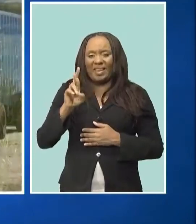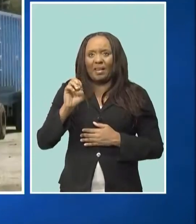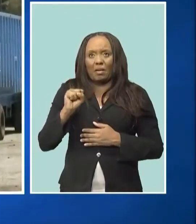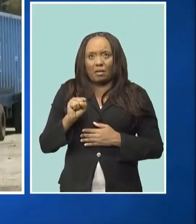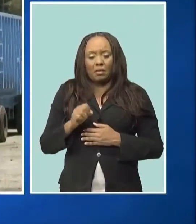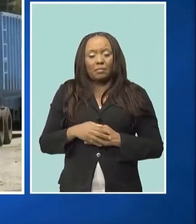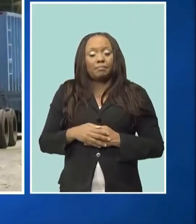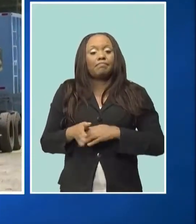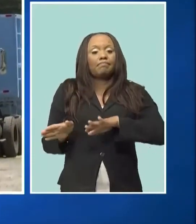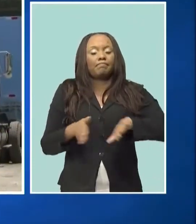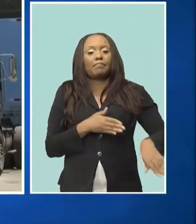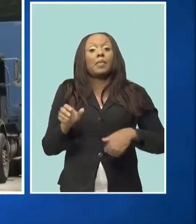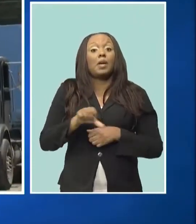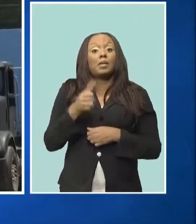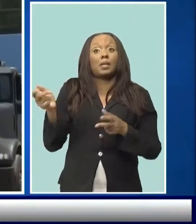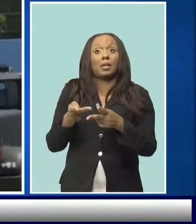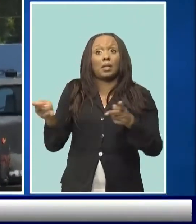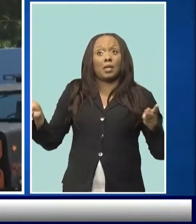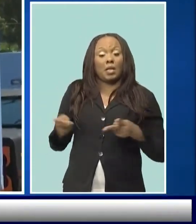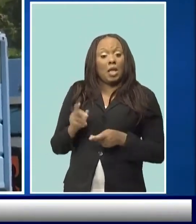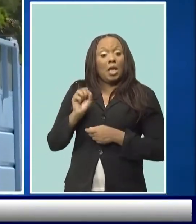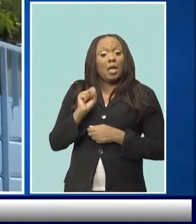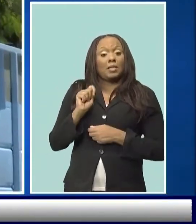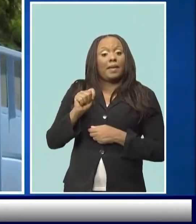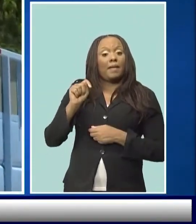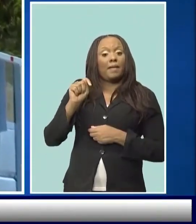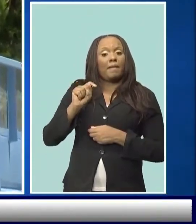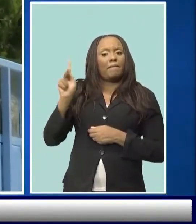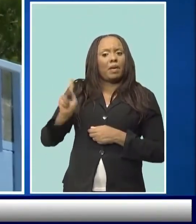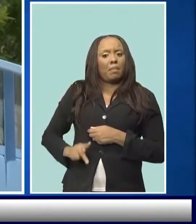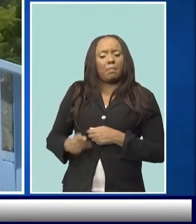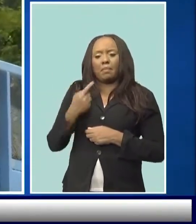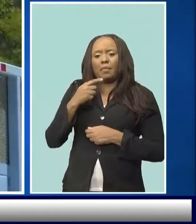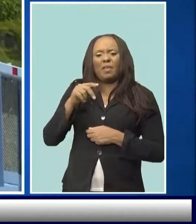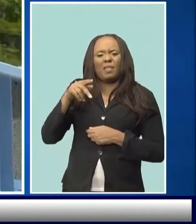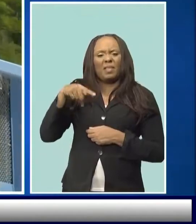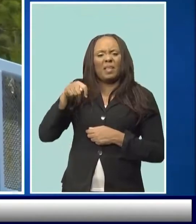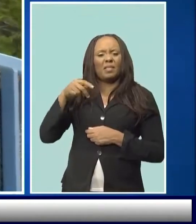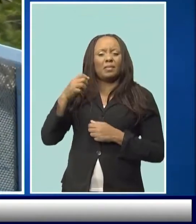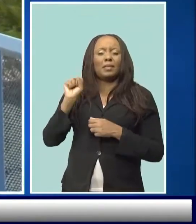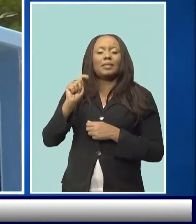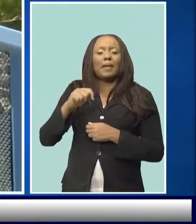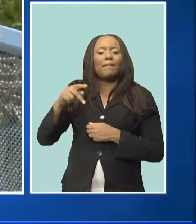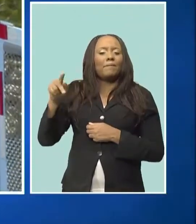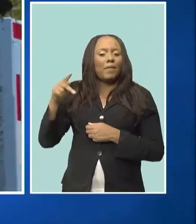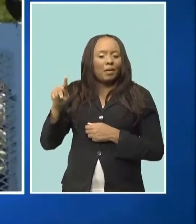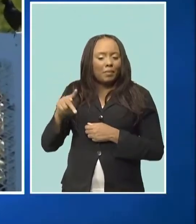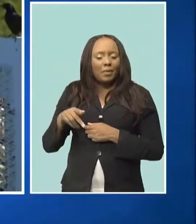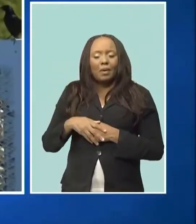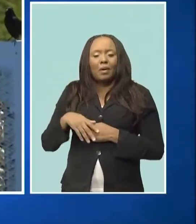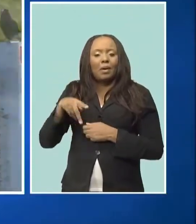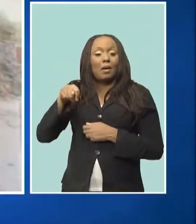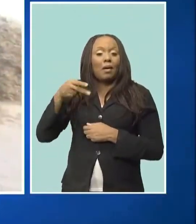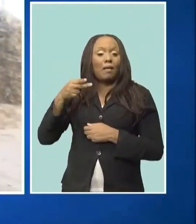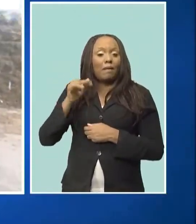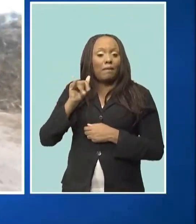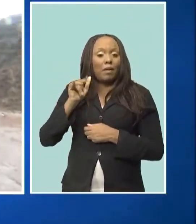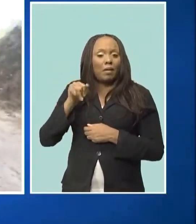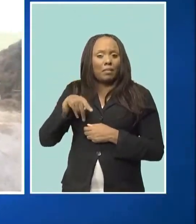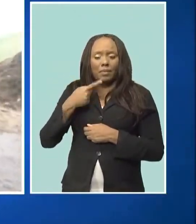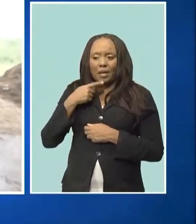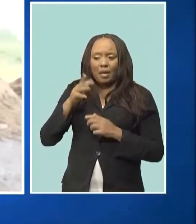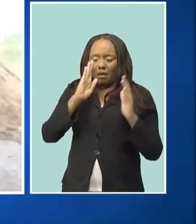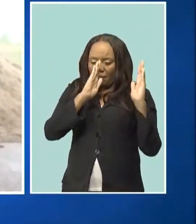Philip, manager Ryan Norris said they had no issues, but yields were down and they have shifted their focus to next year's crop